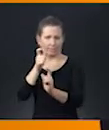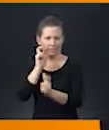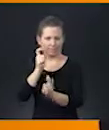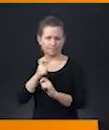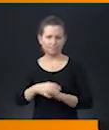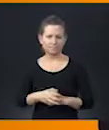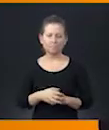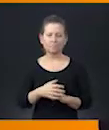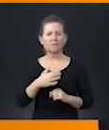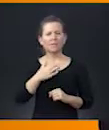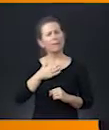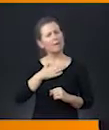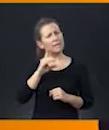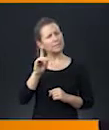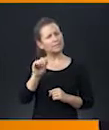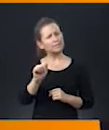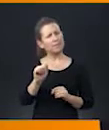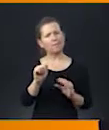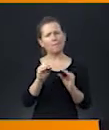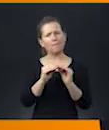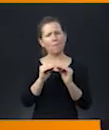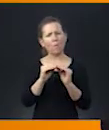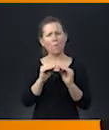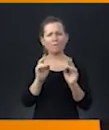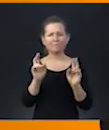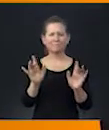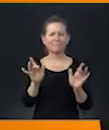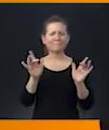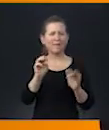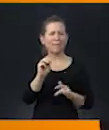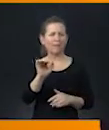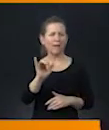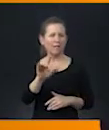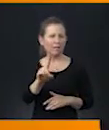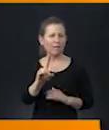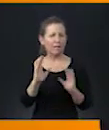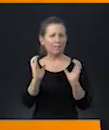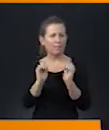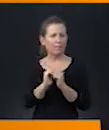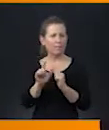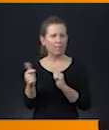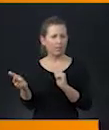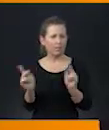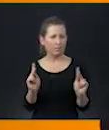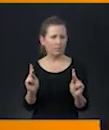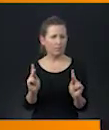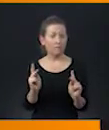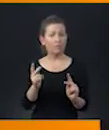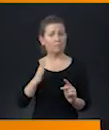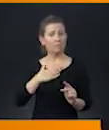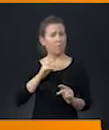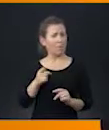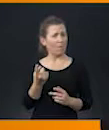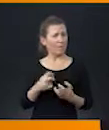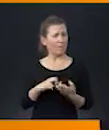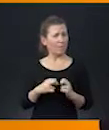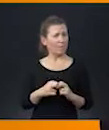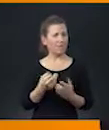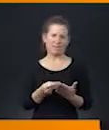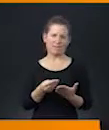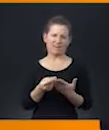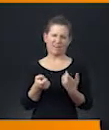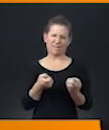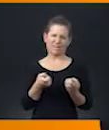disability is extremely mild than others. The only thing I have a problem with is money management. But other than